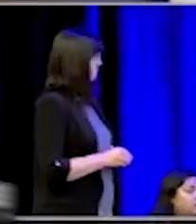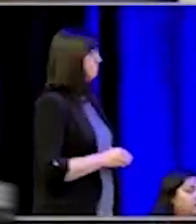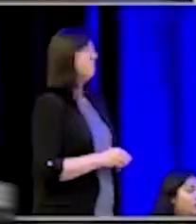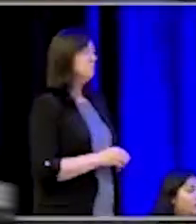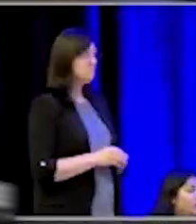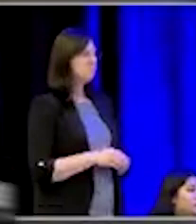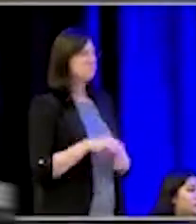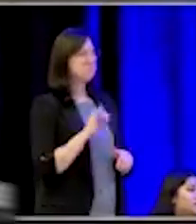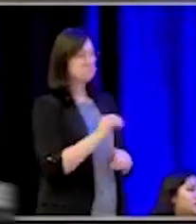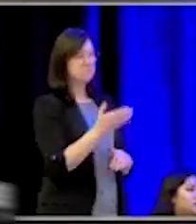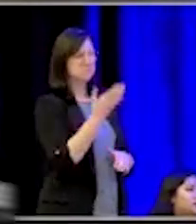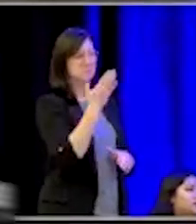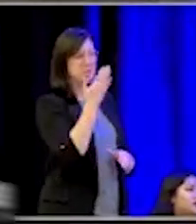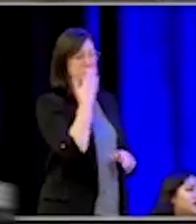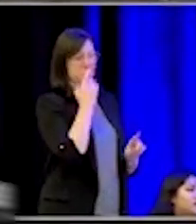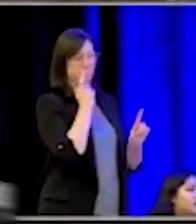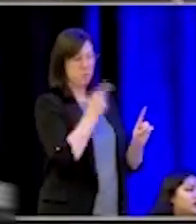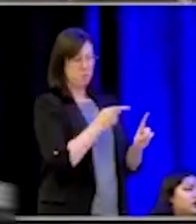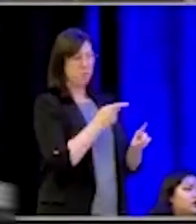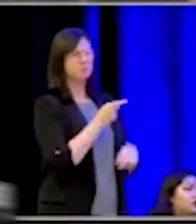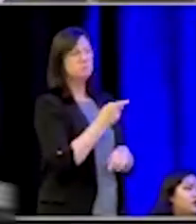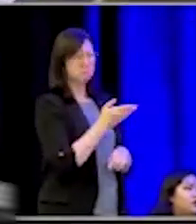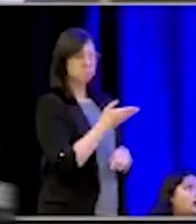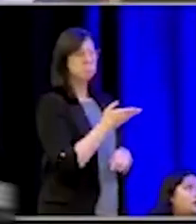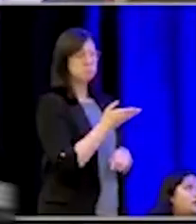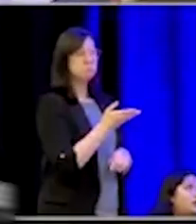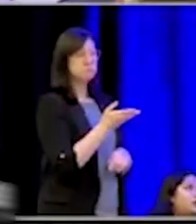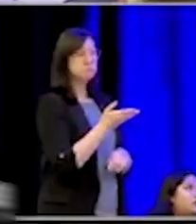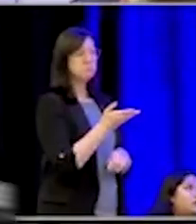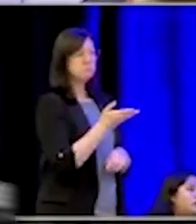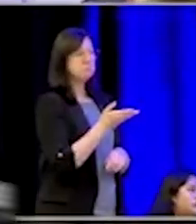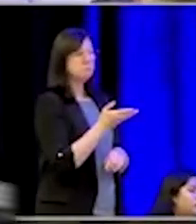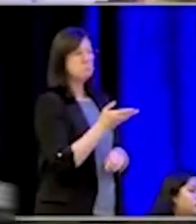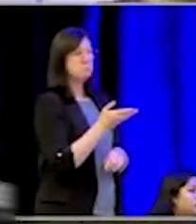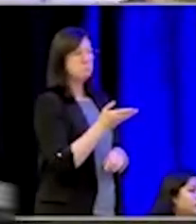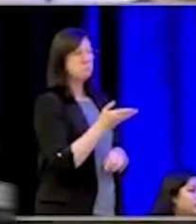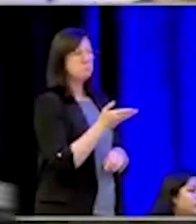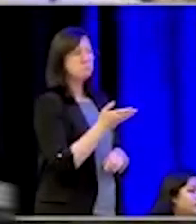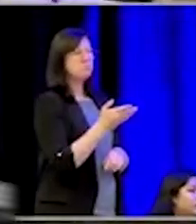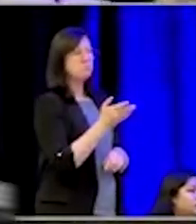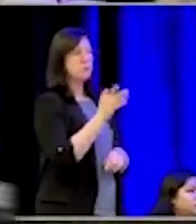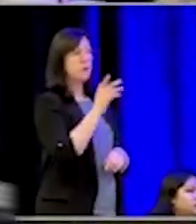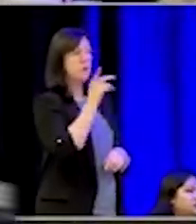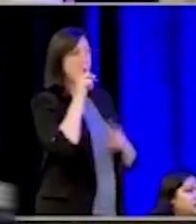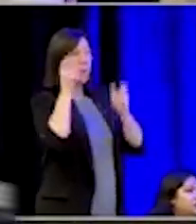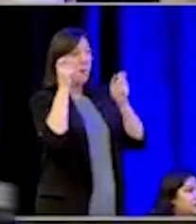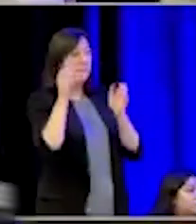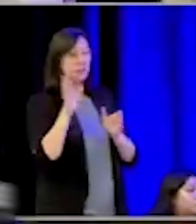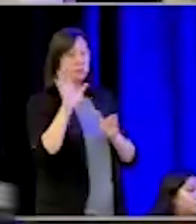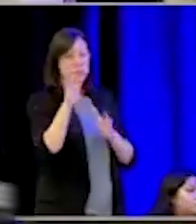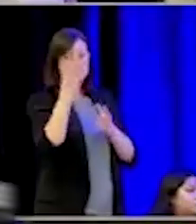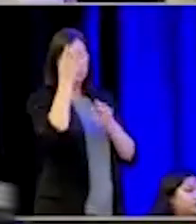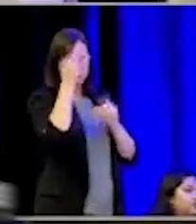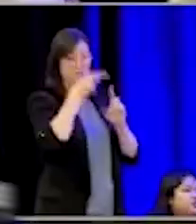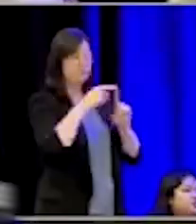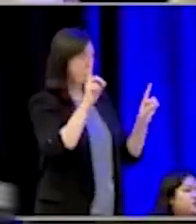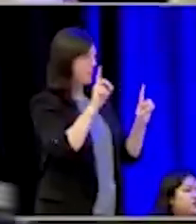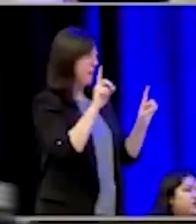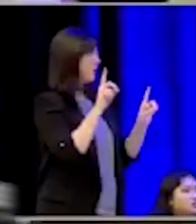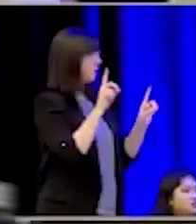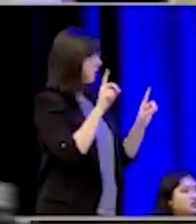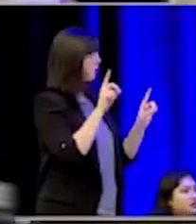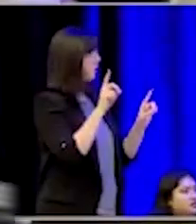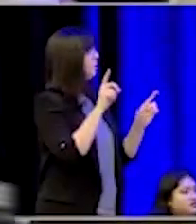up a really great point in that where frontliners are getting their resources, even if leadership is creating